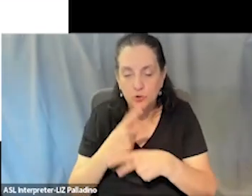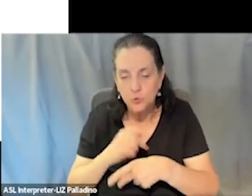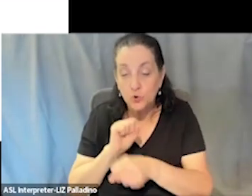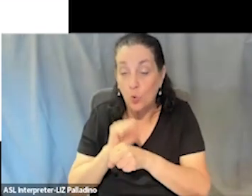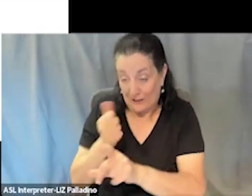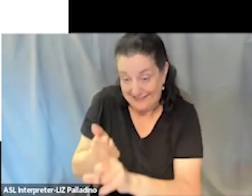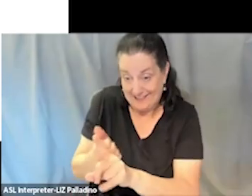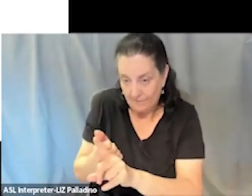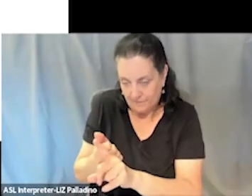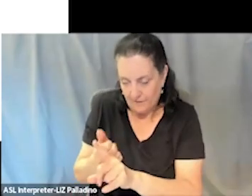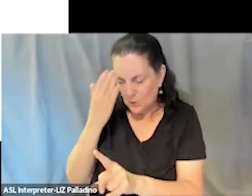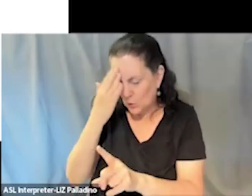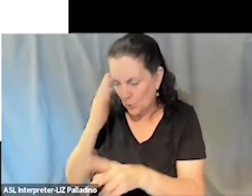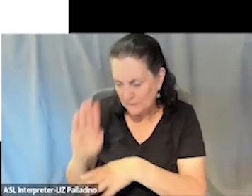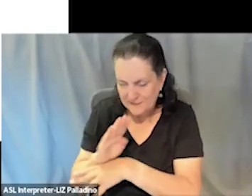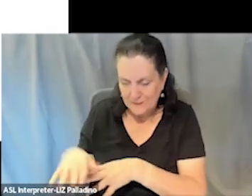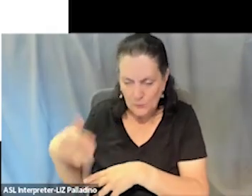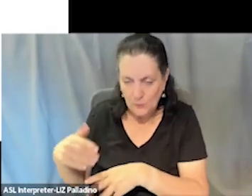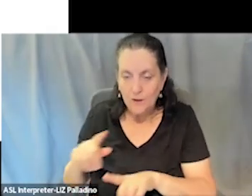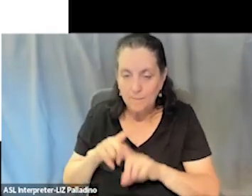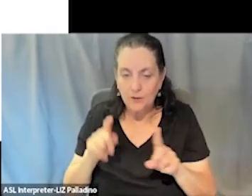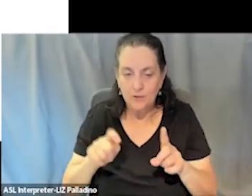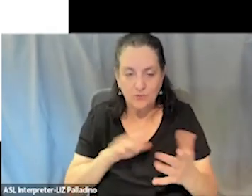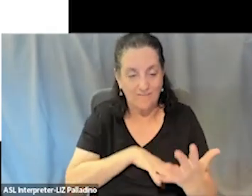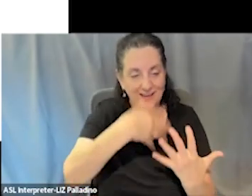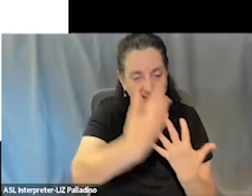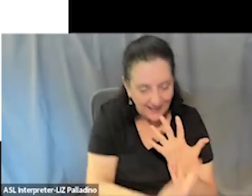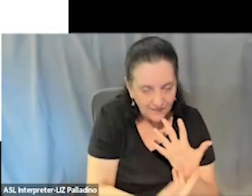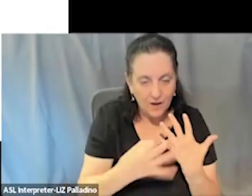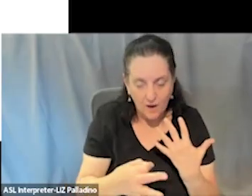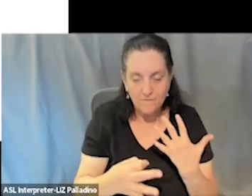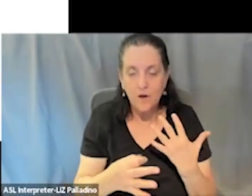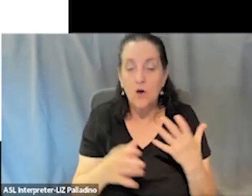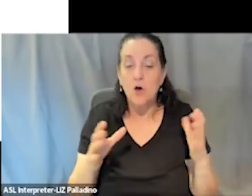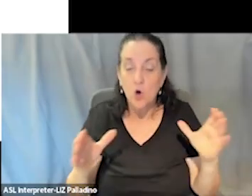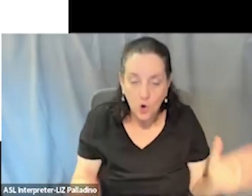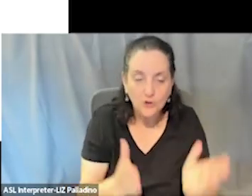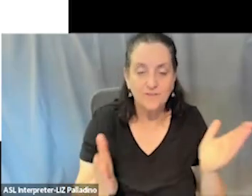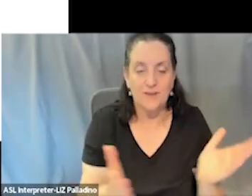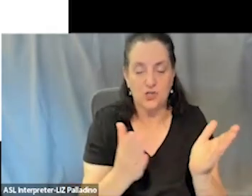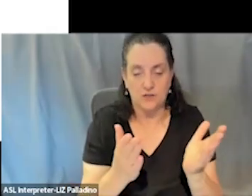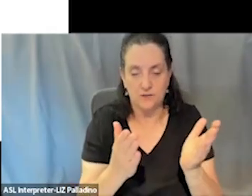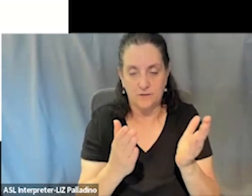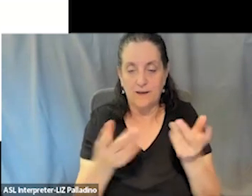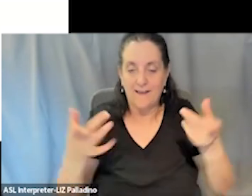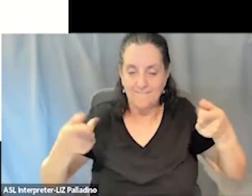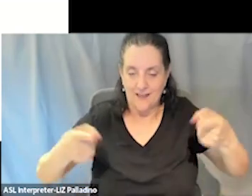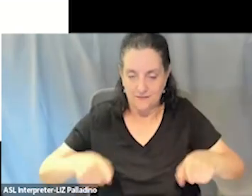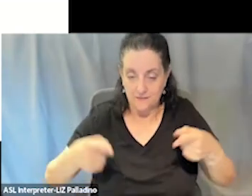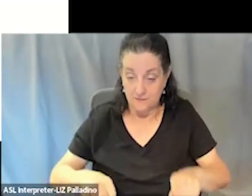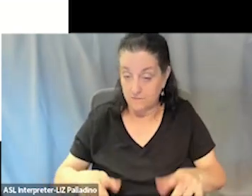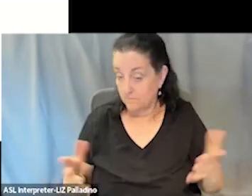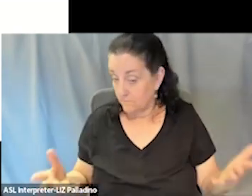So as opposed to sort of developing a whole calendar of separate cultivation events, use what you have already in your calendar or